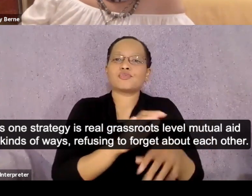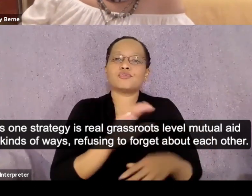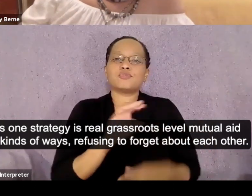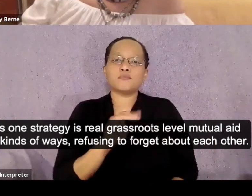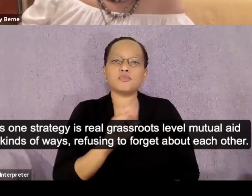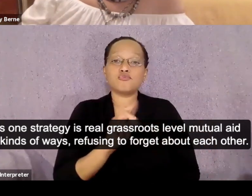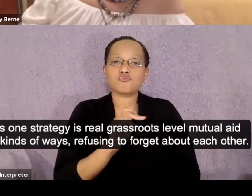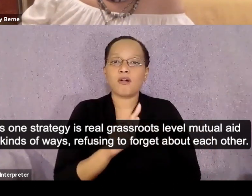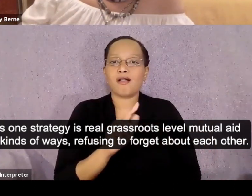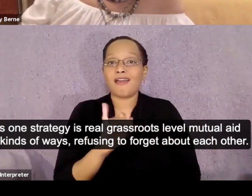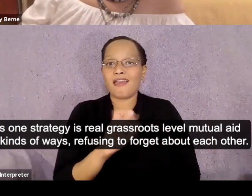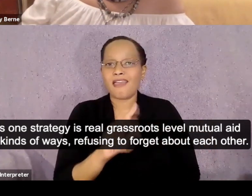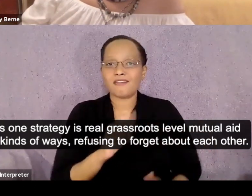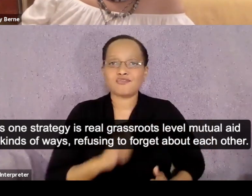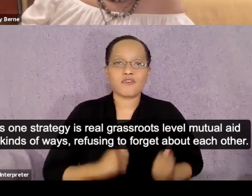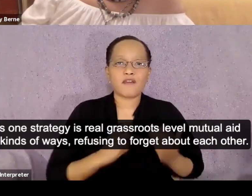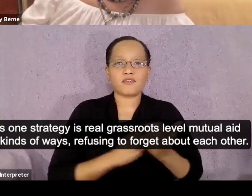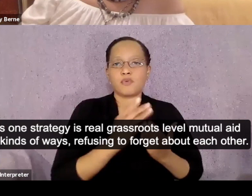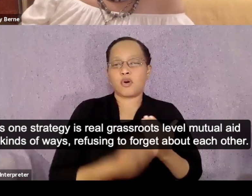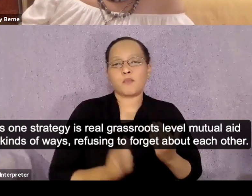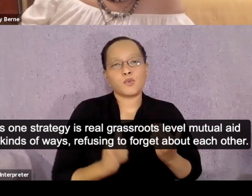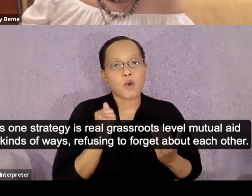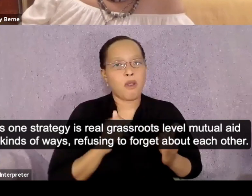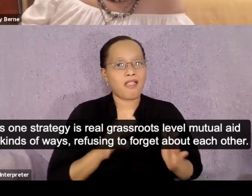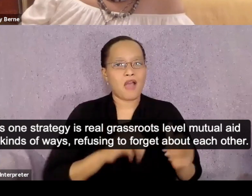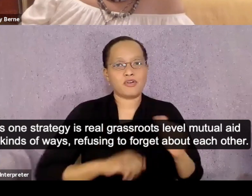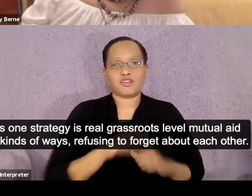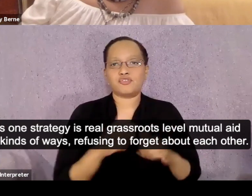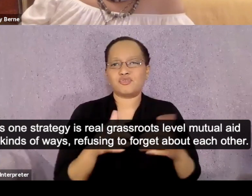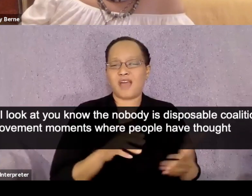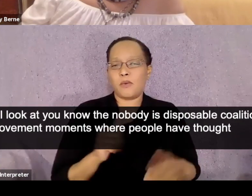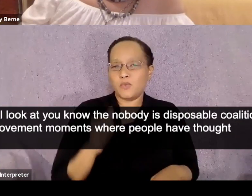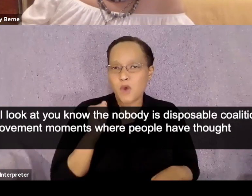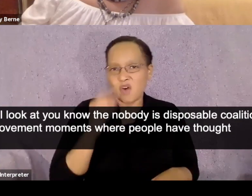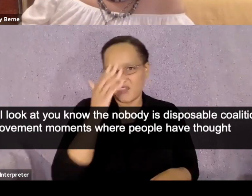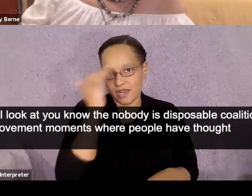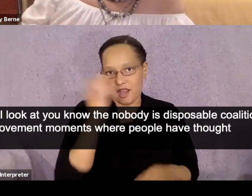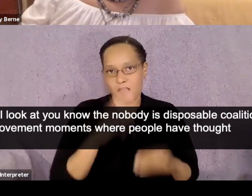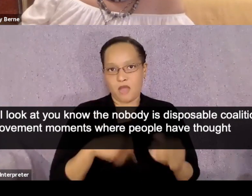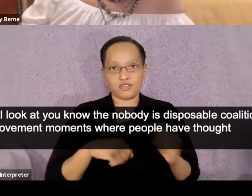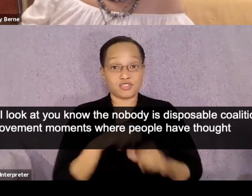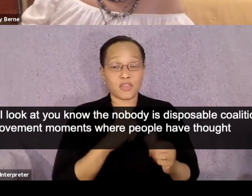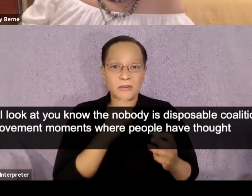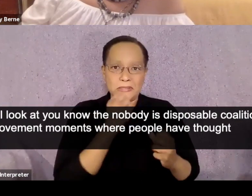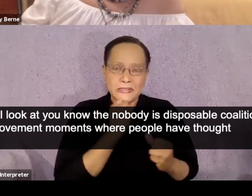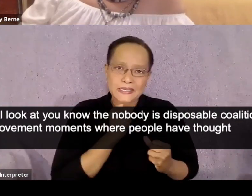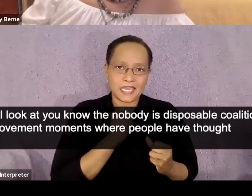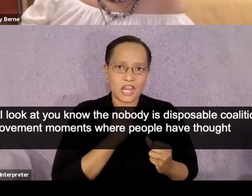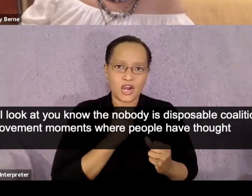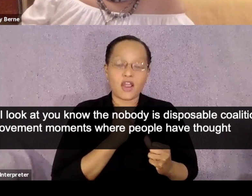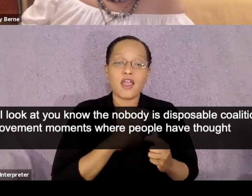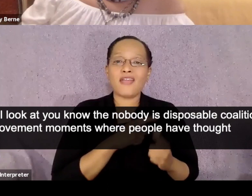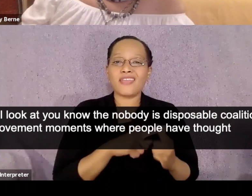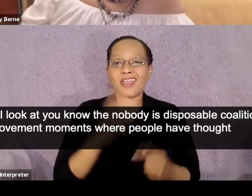programs, refusing to let each other die in all kinds of ways, refusing to forget about each other, you know. And then I look at, you know, the